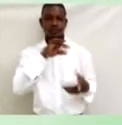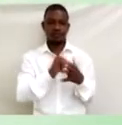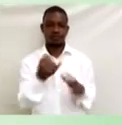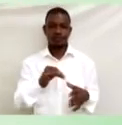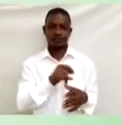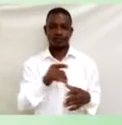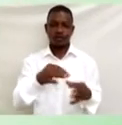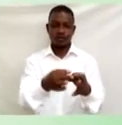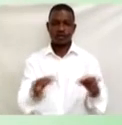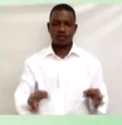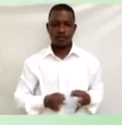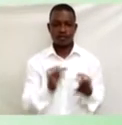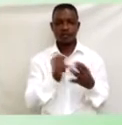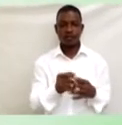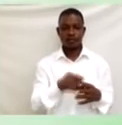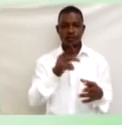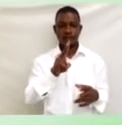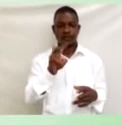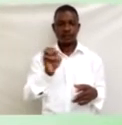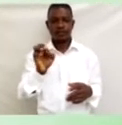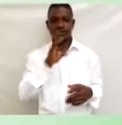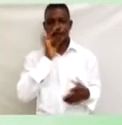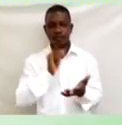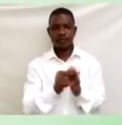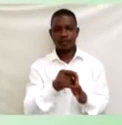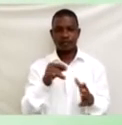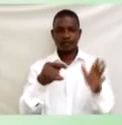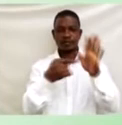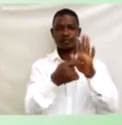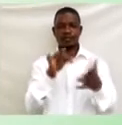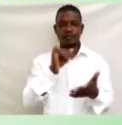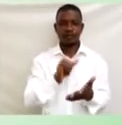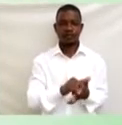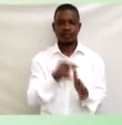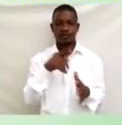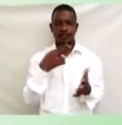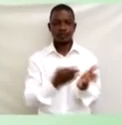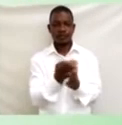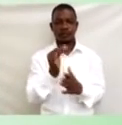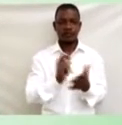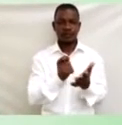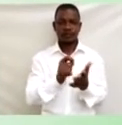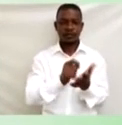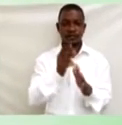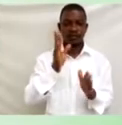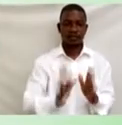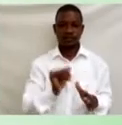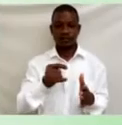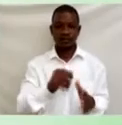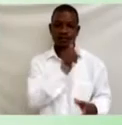Mood in grammar means quality or form of a verb